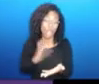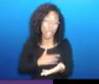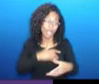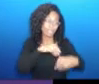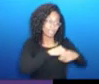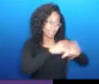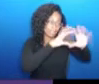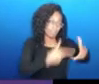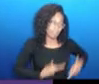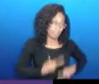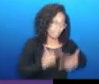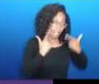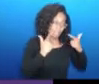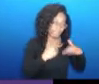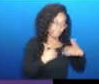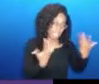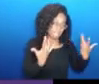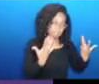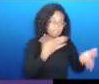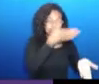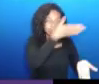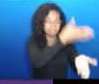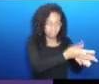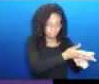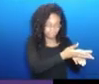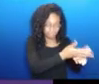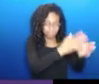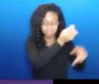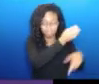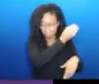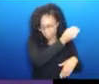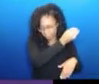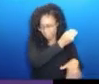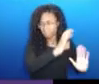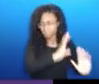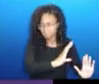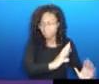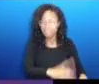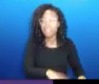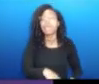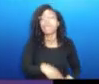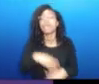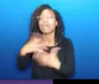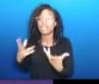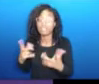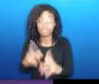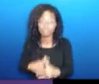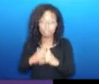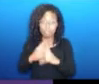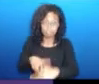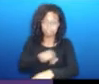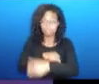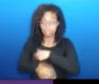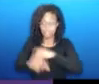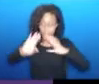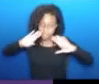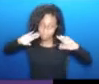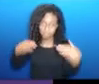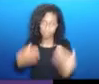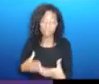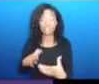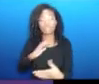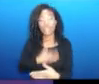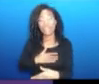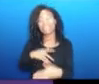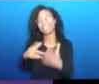live events had to be put on hold. Then we really start to get to work on our digital division,